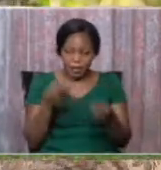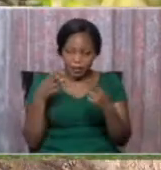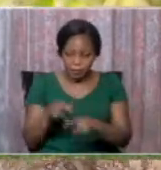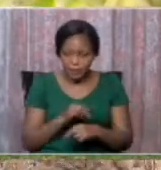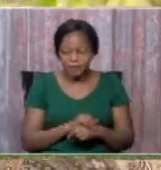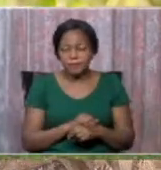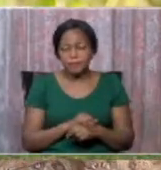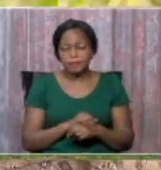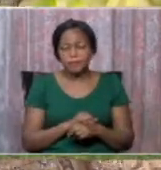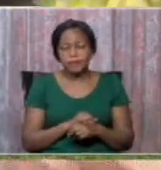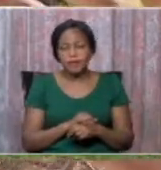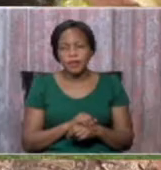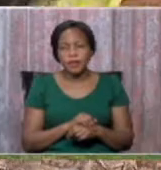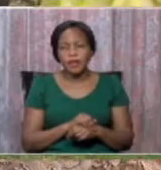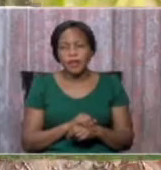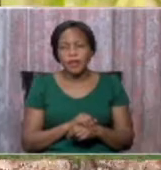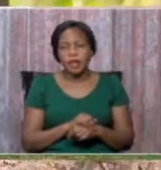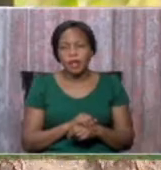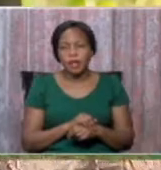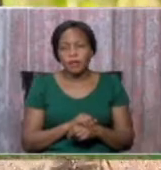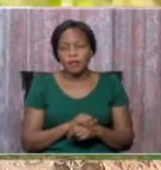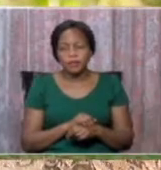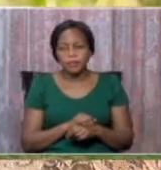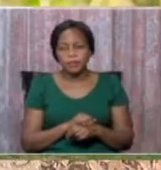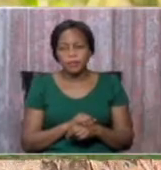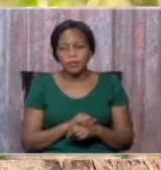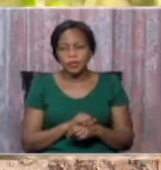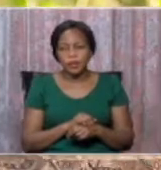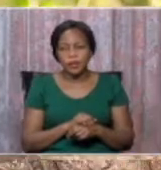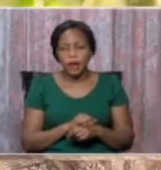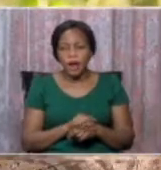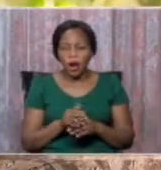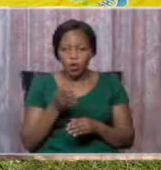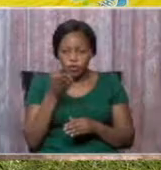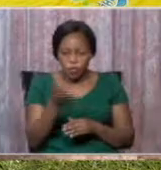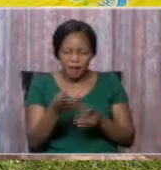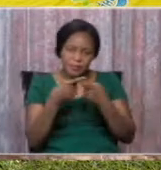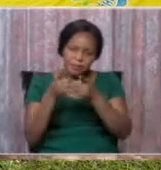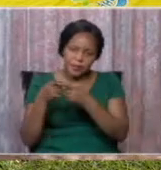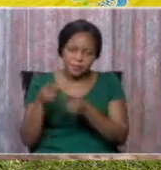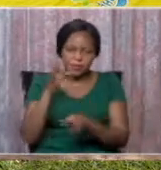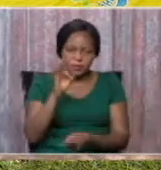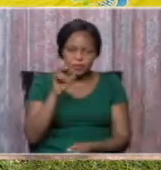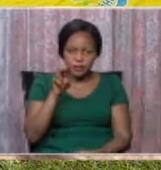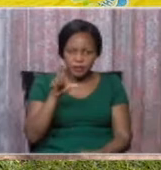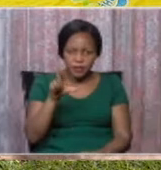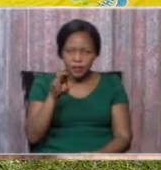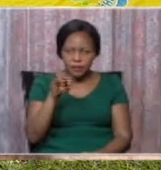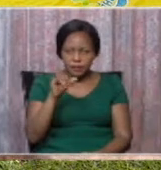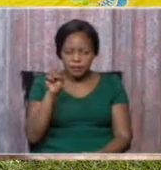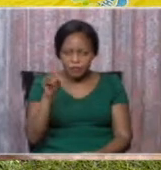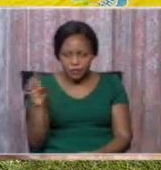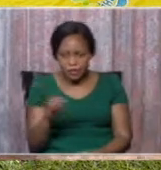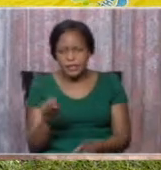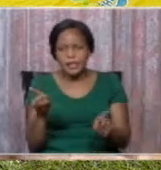over multiply. That is why acne happens. And then there's also the body odor. Sometimes people call it